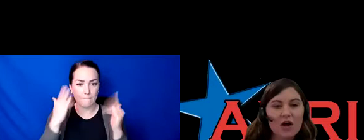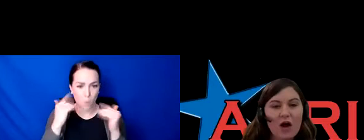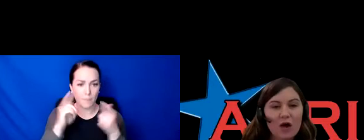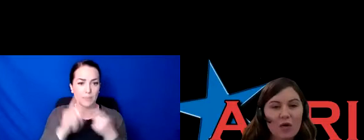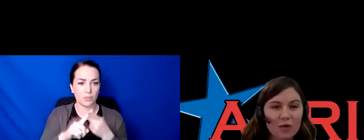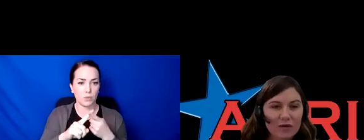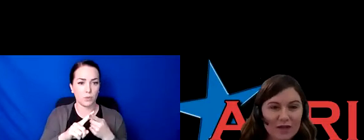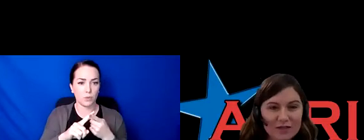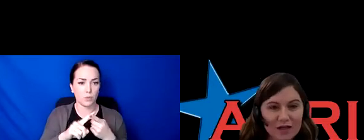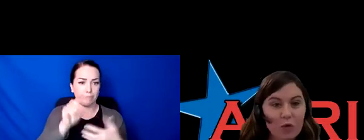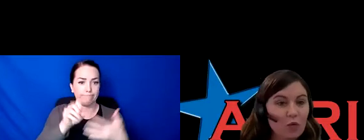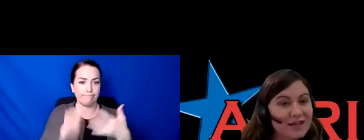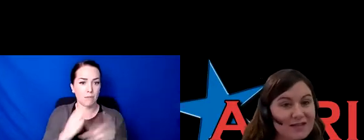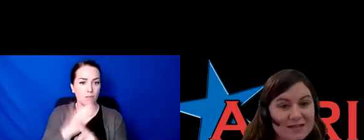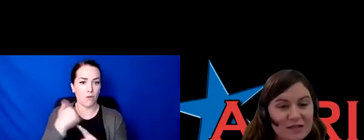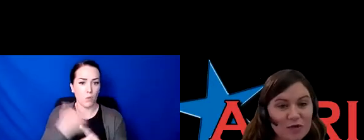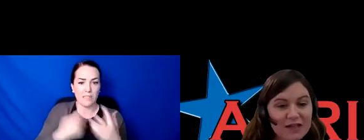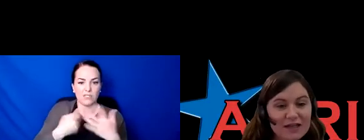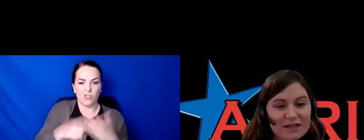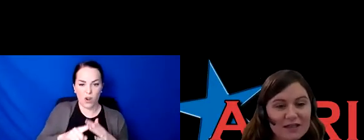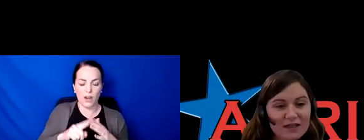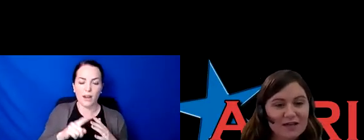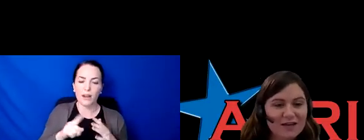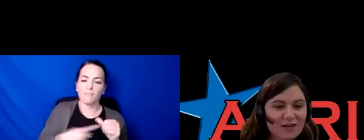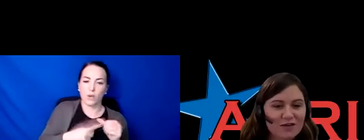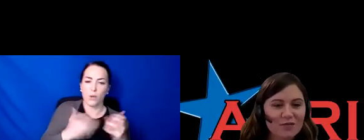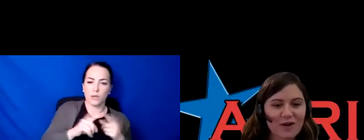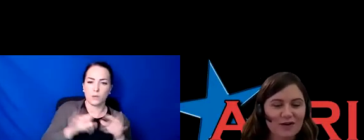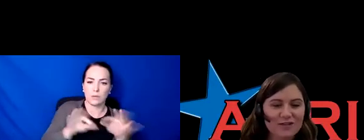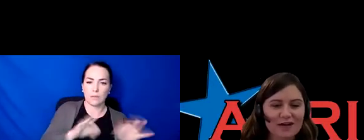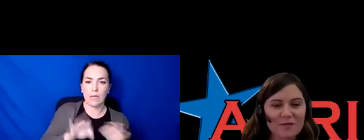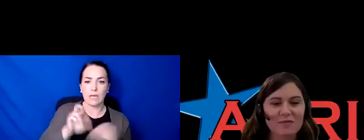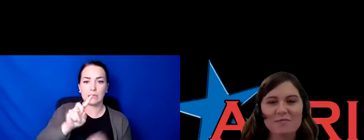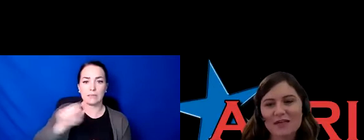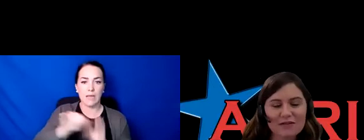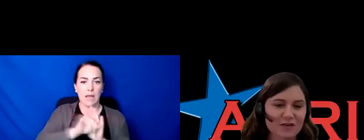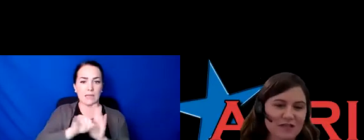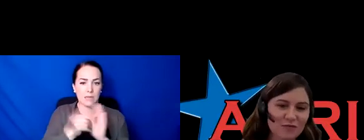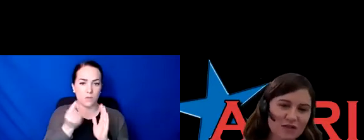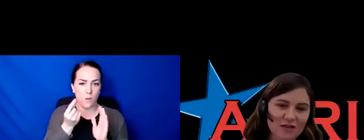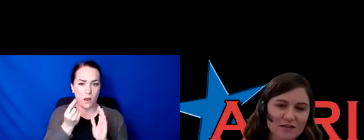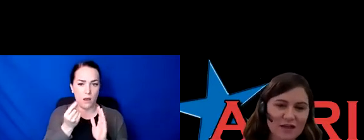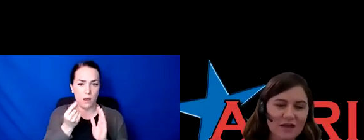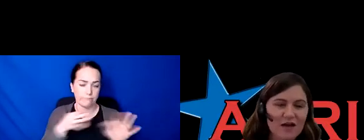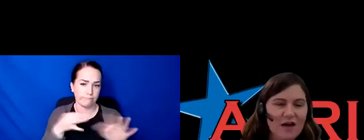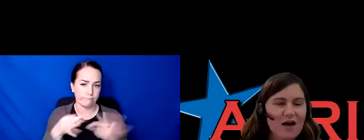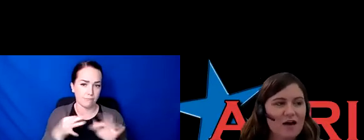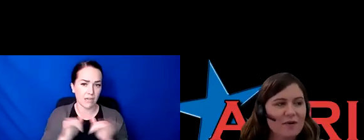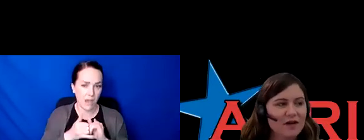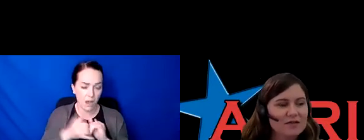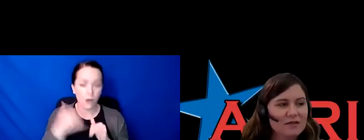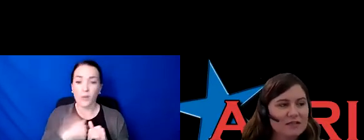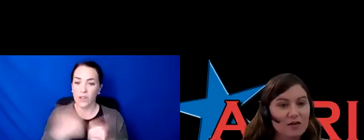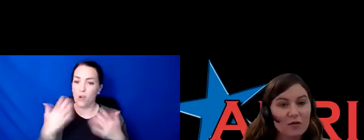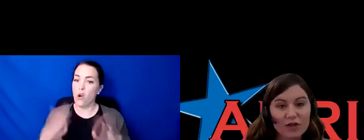is I want to kind of talk about what is disability identity. We all talked about many different things of what that looks like.